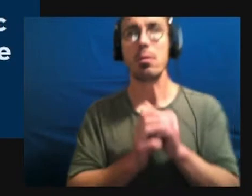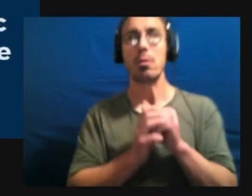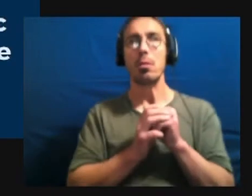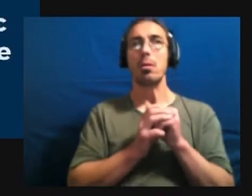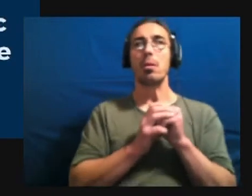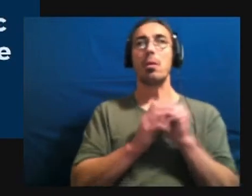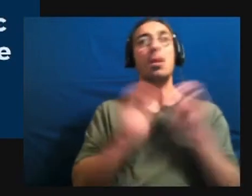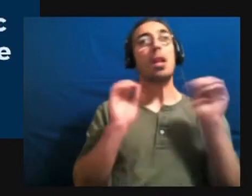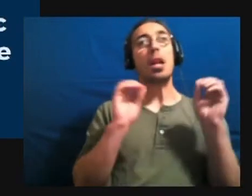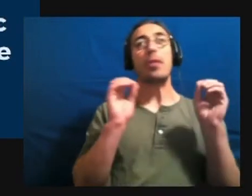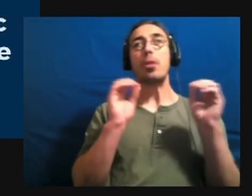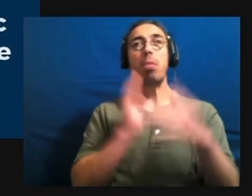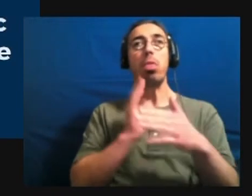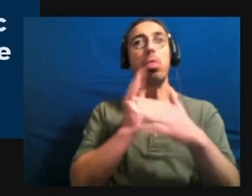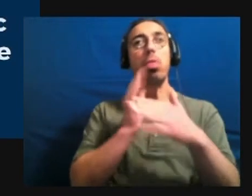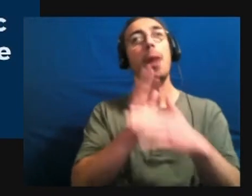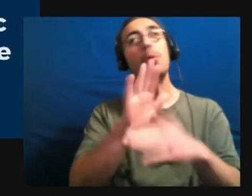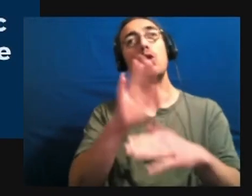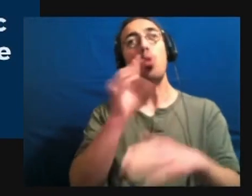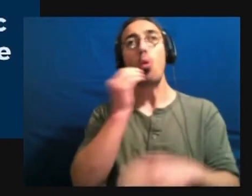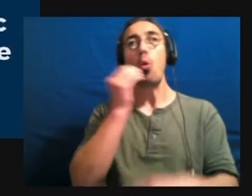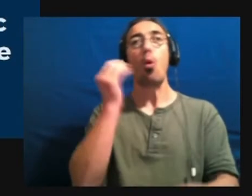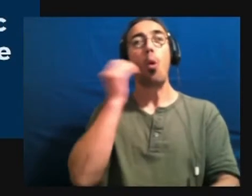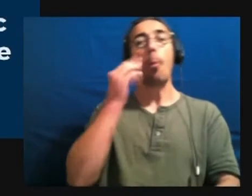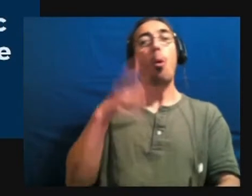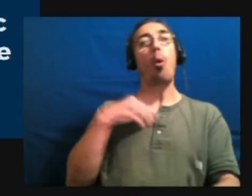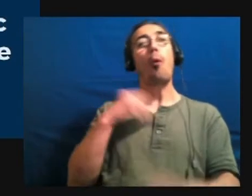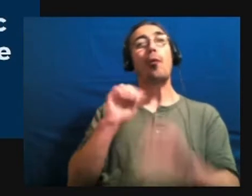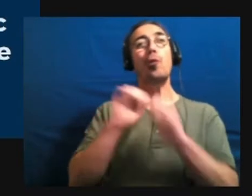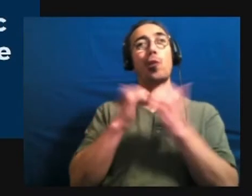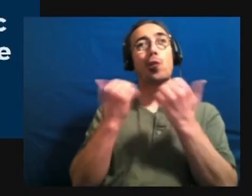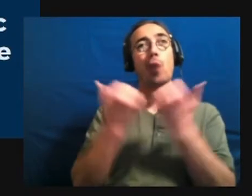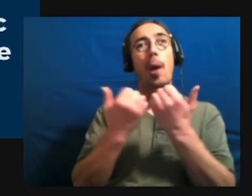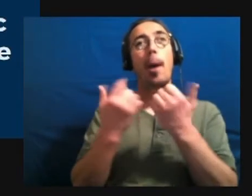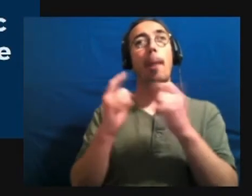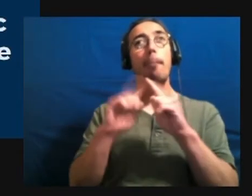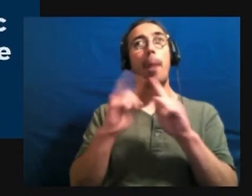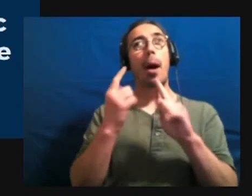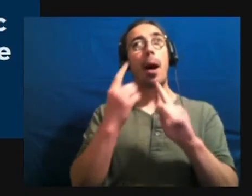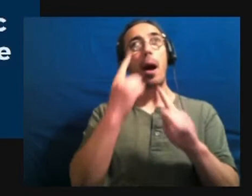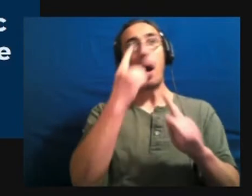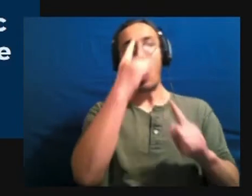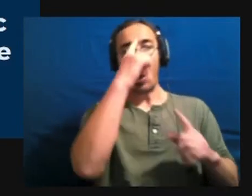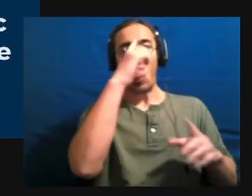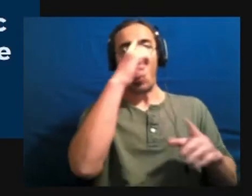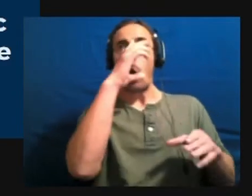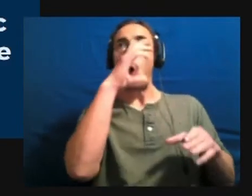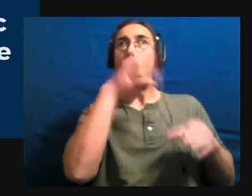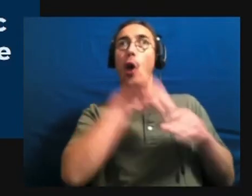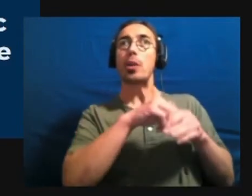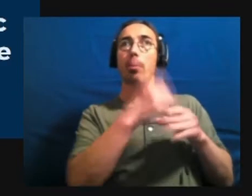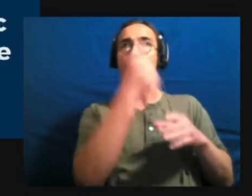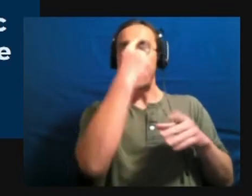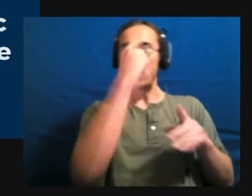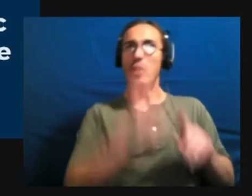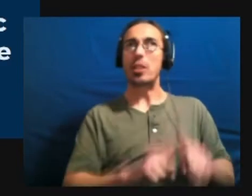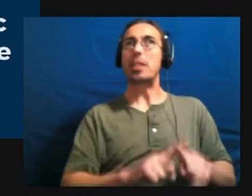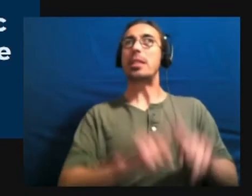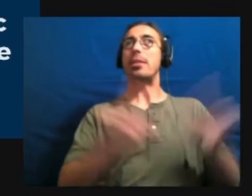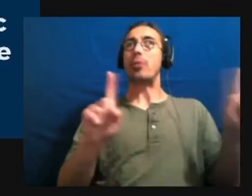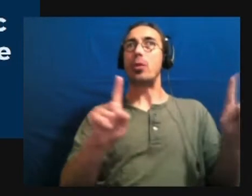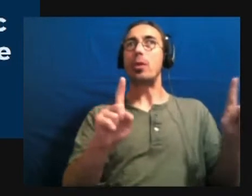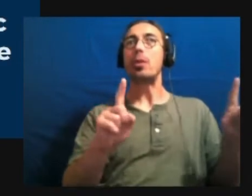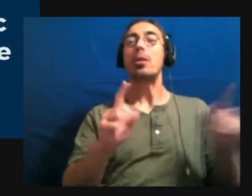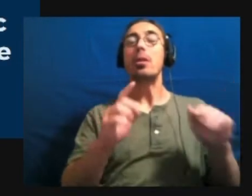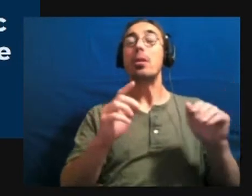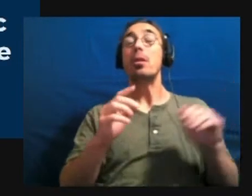association. But autistic brains are super different from each other and from